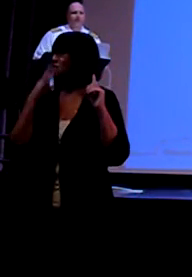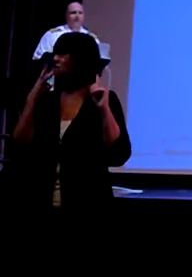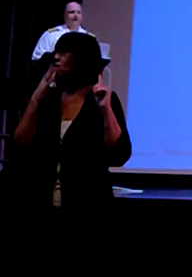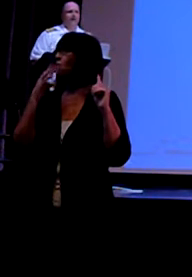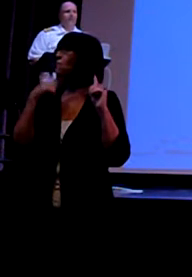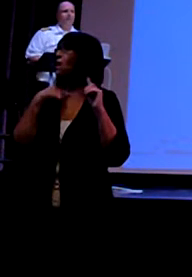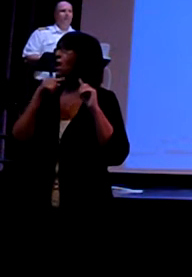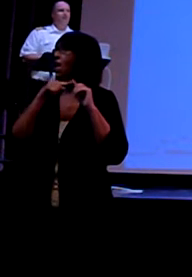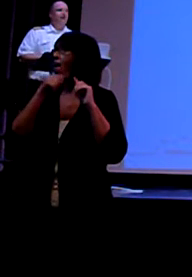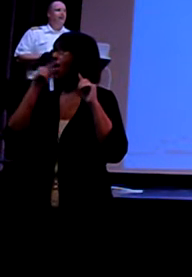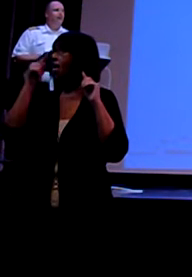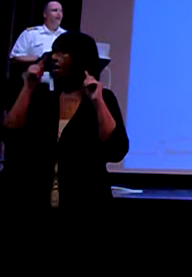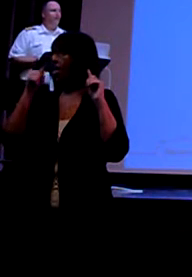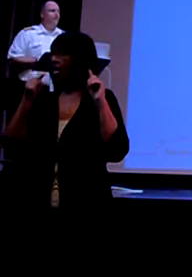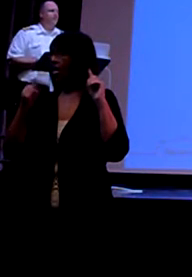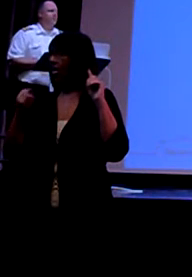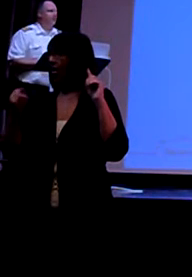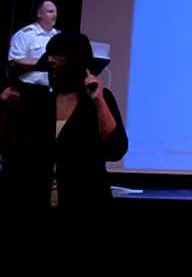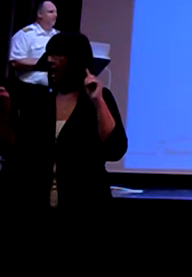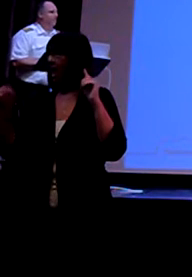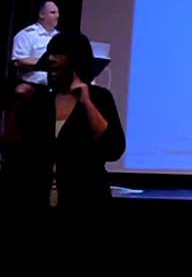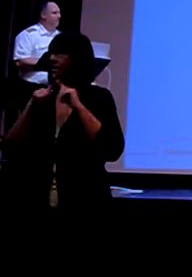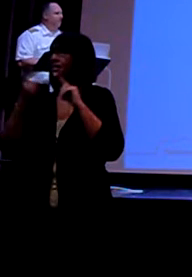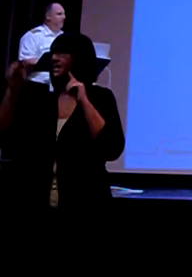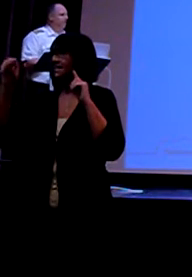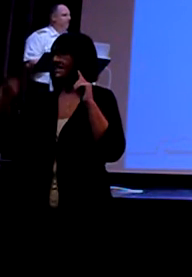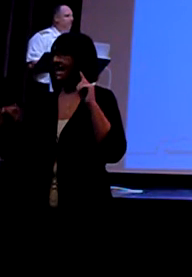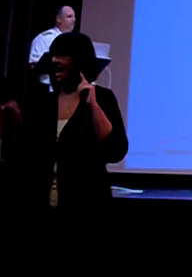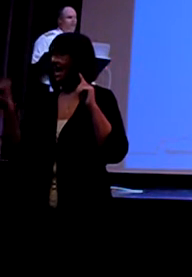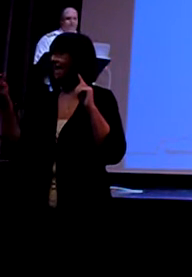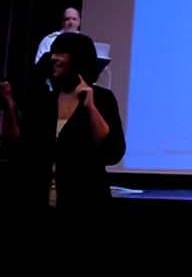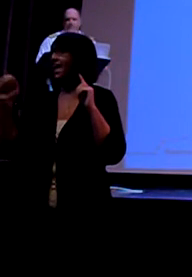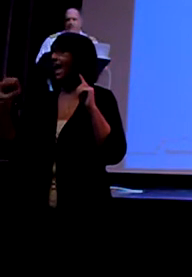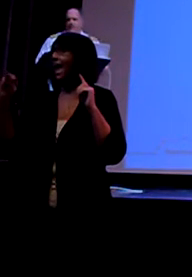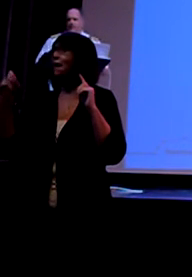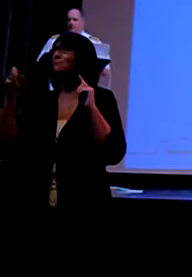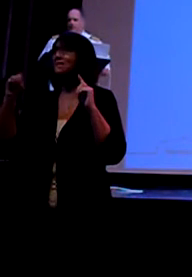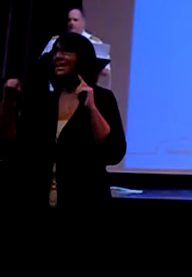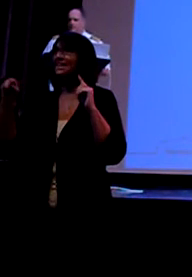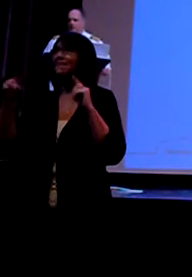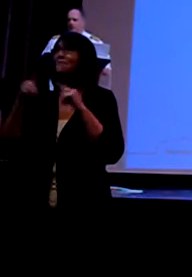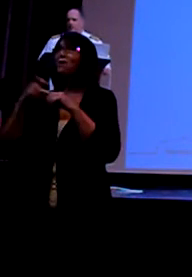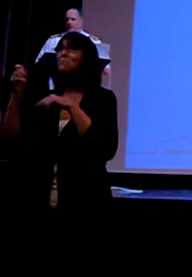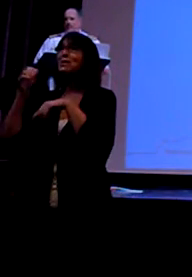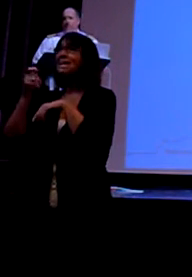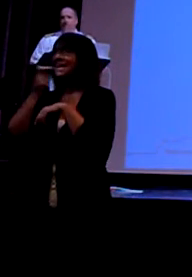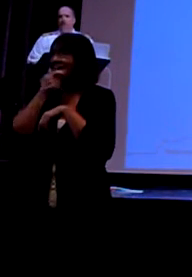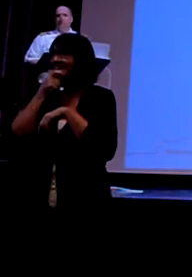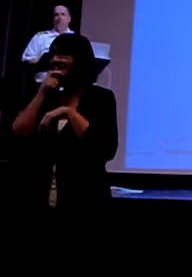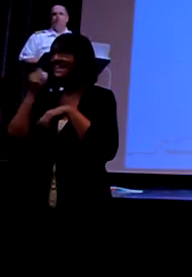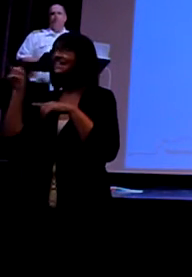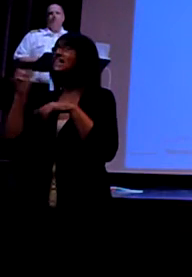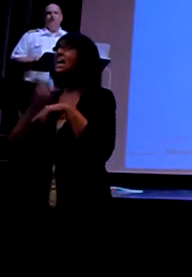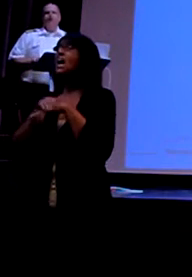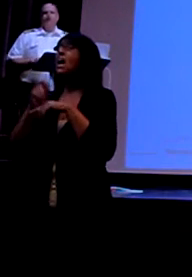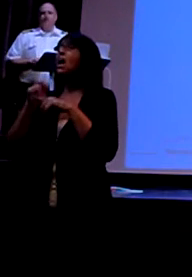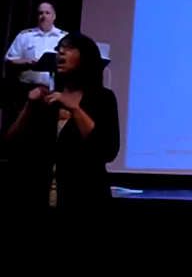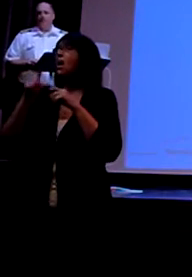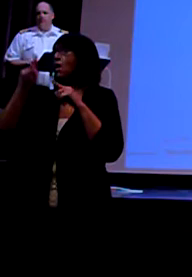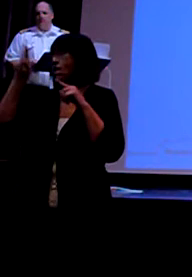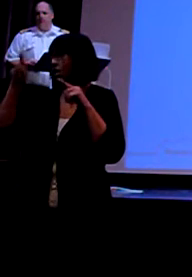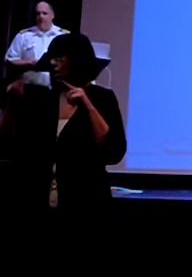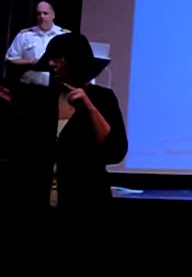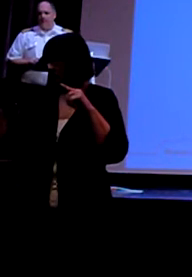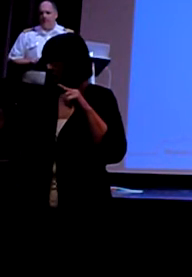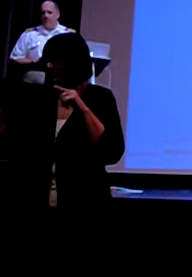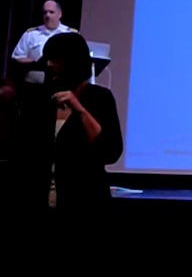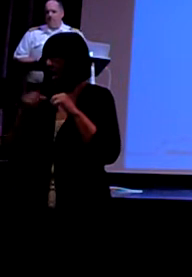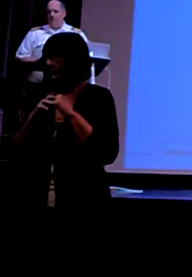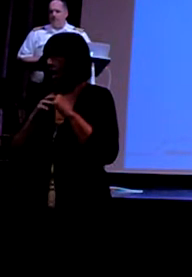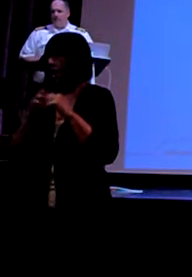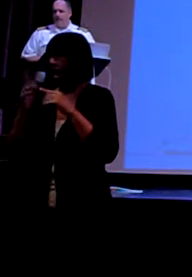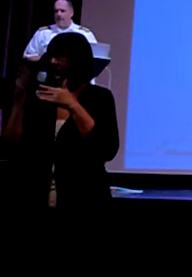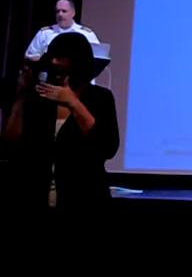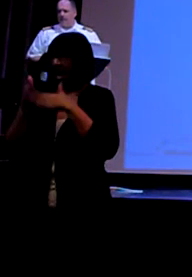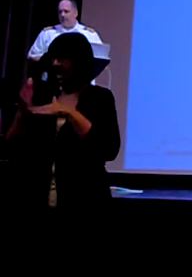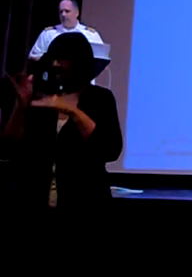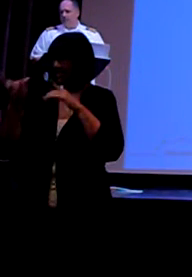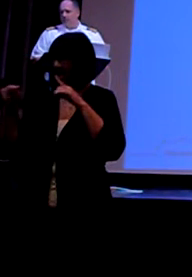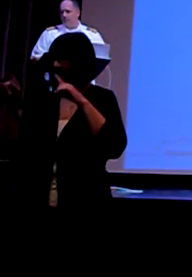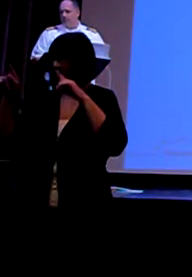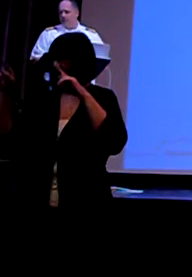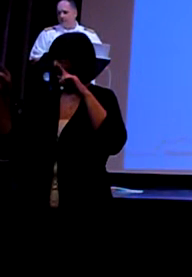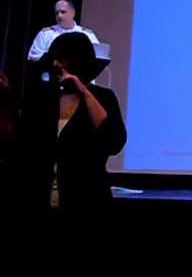and then we ended up going to Southampton for a couple of cruises out of England. Next one was Rotterdam, followed